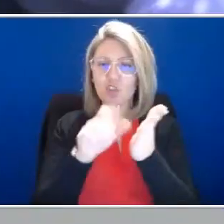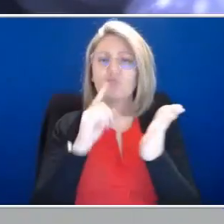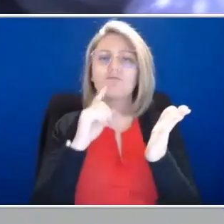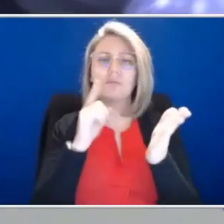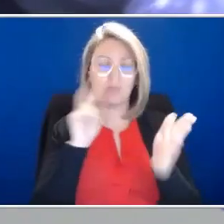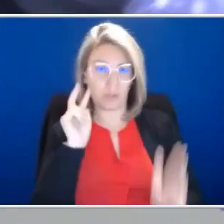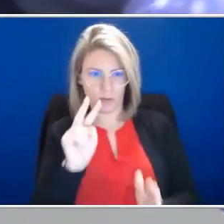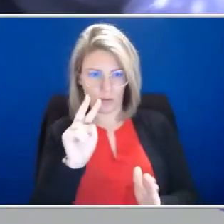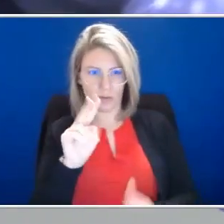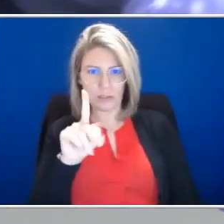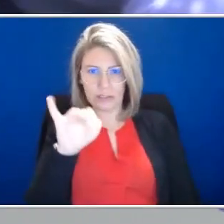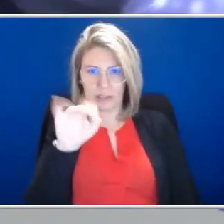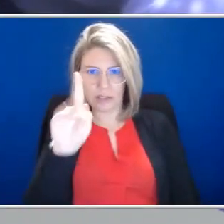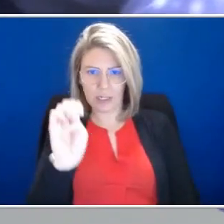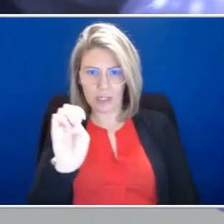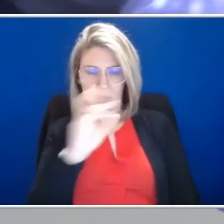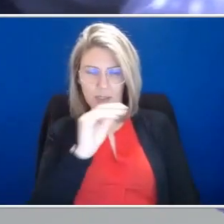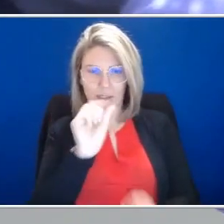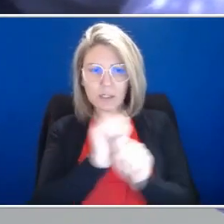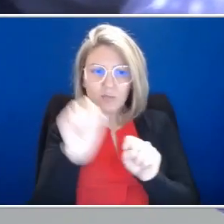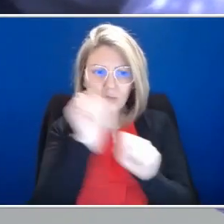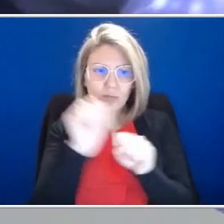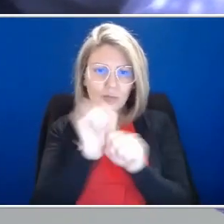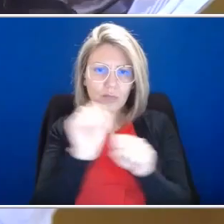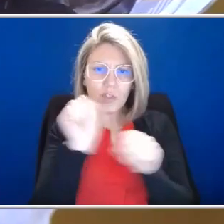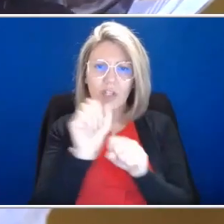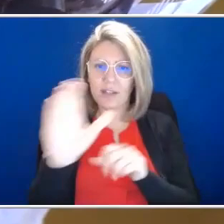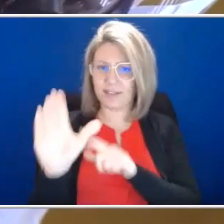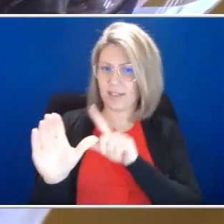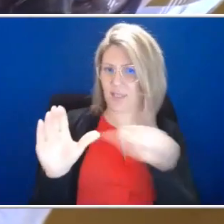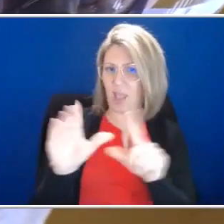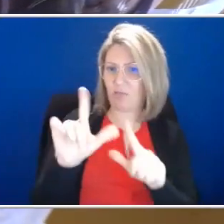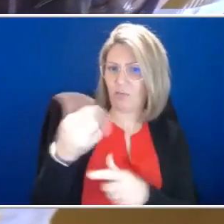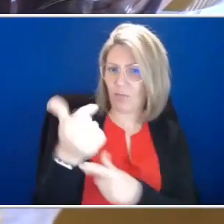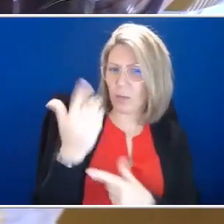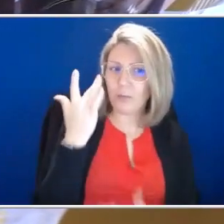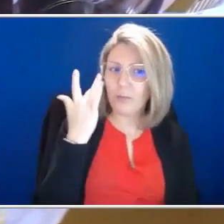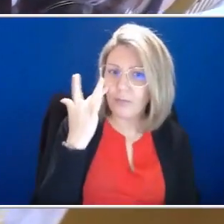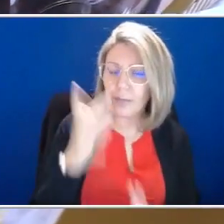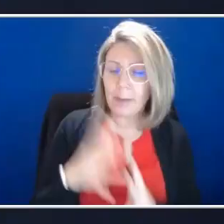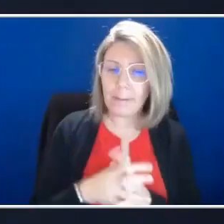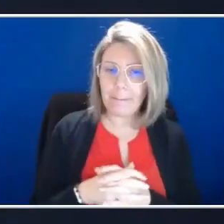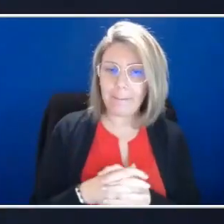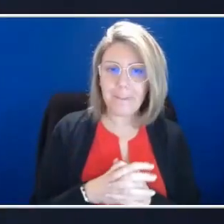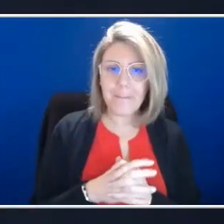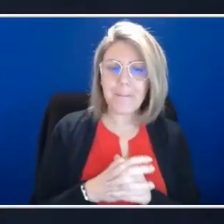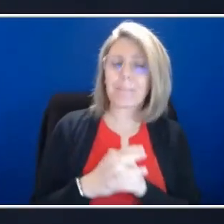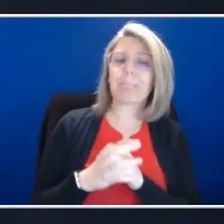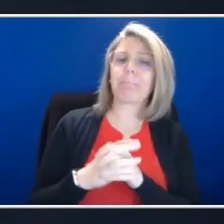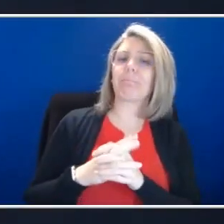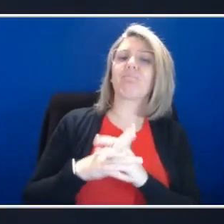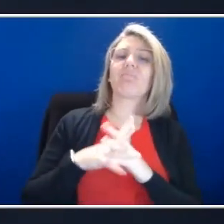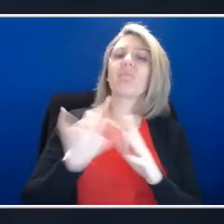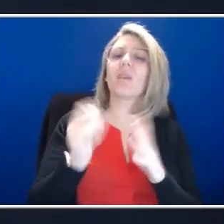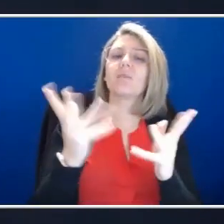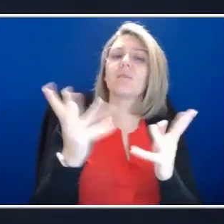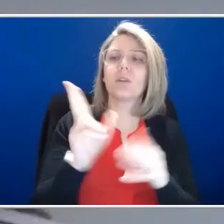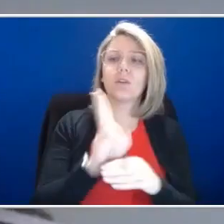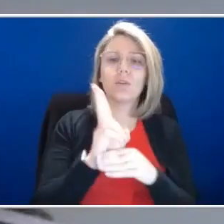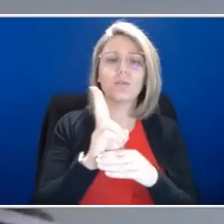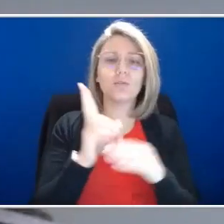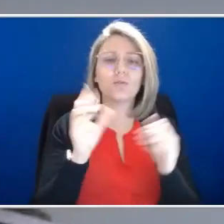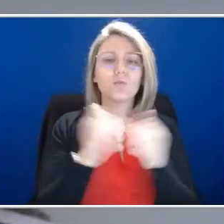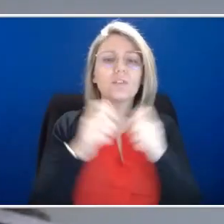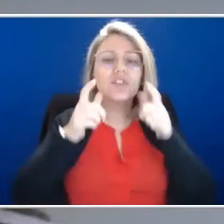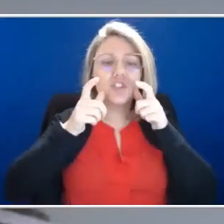Kyle and went to work on his left leg. Why? That's what Dr. Garg used for the jaw reconstruction, is my left